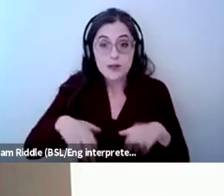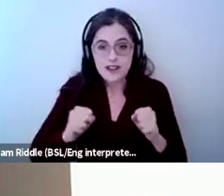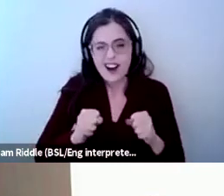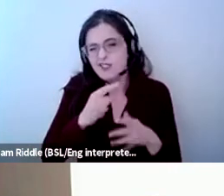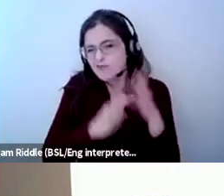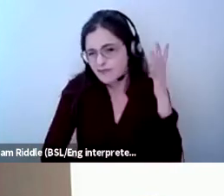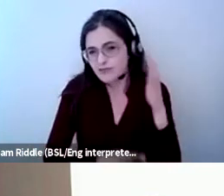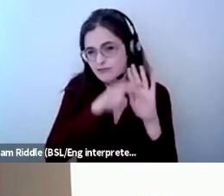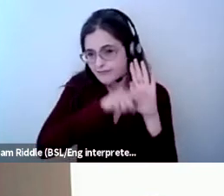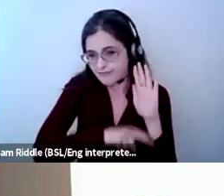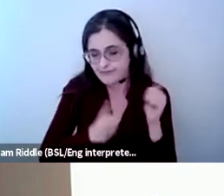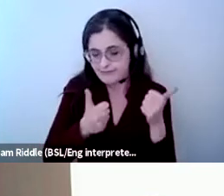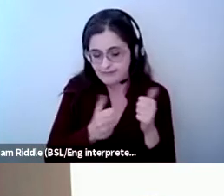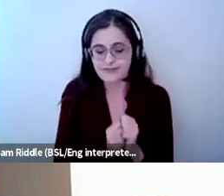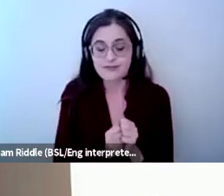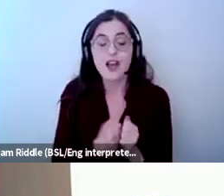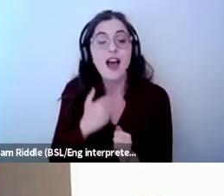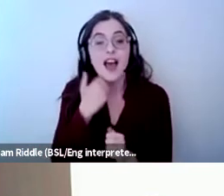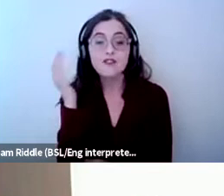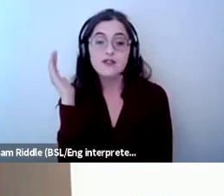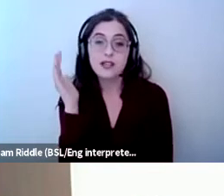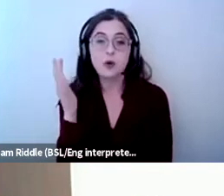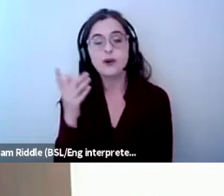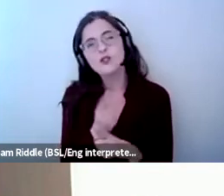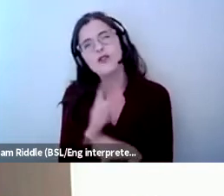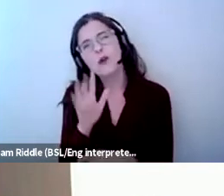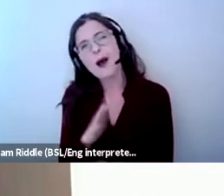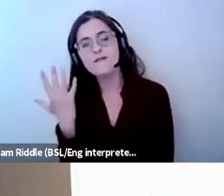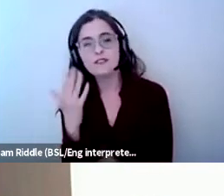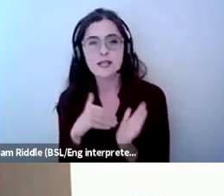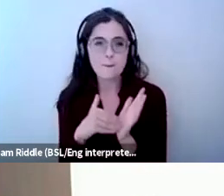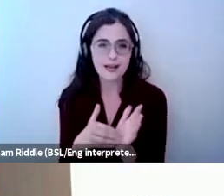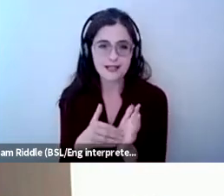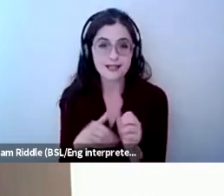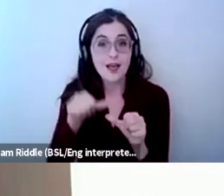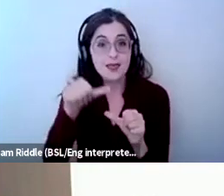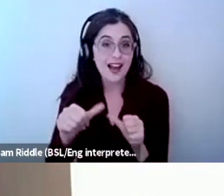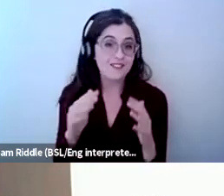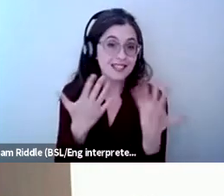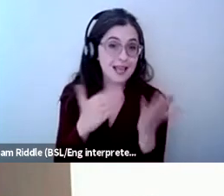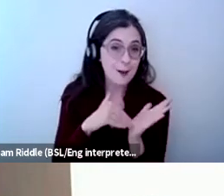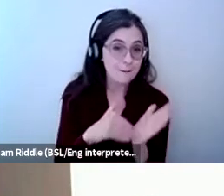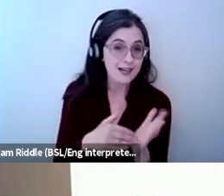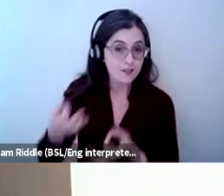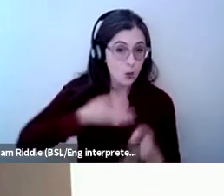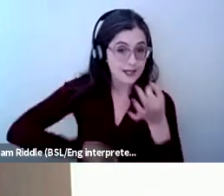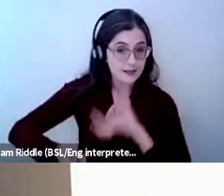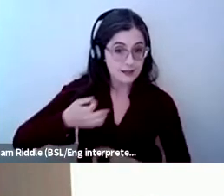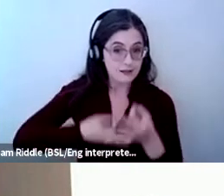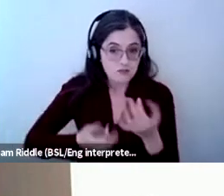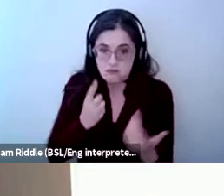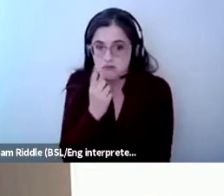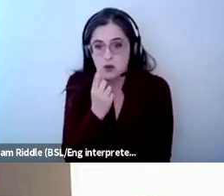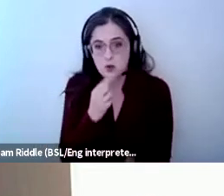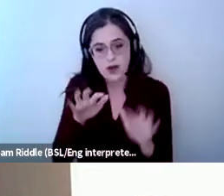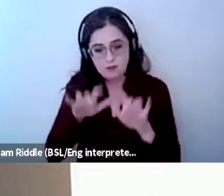of housekeeping. Each speaker will talk for about 15 minutes, followed by 10 minutes of questions. So do put your questions